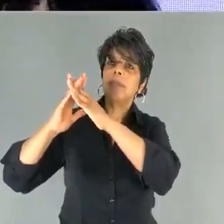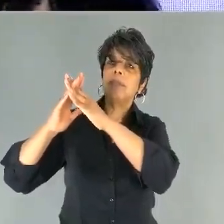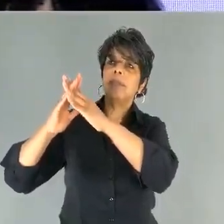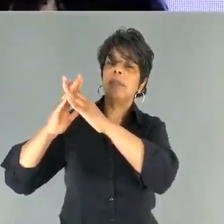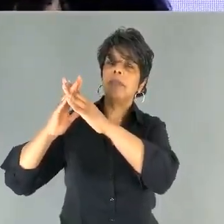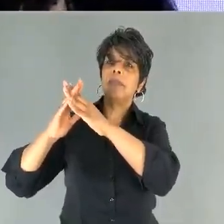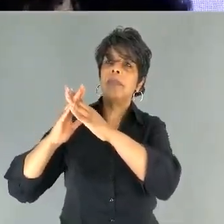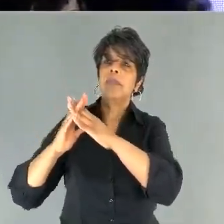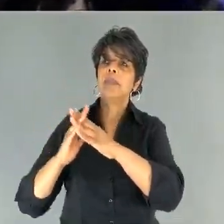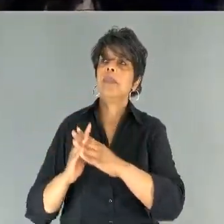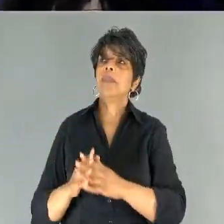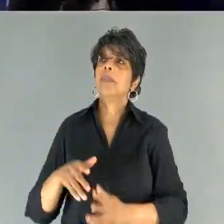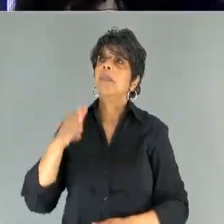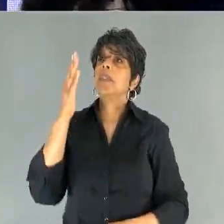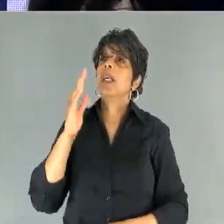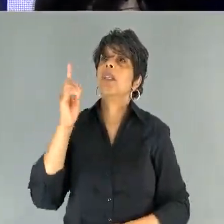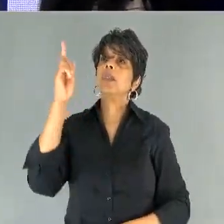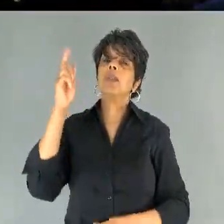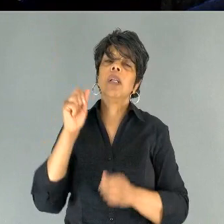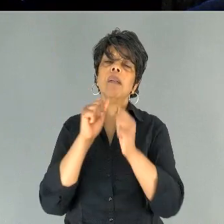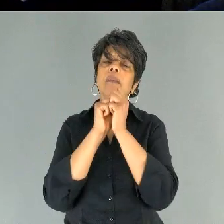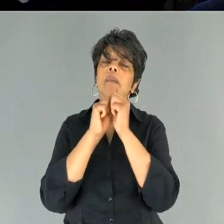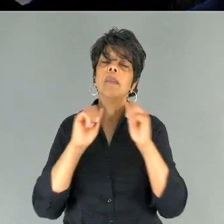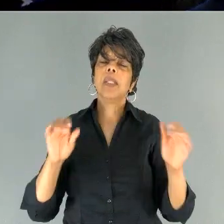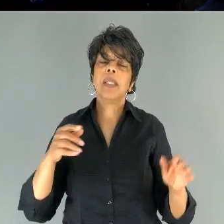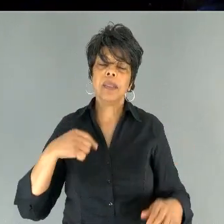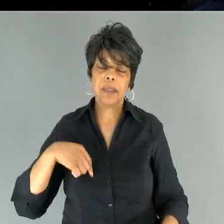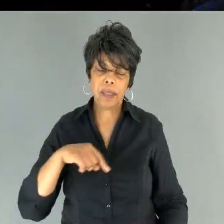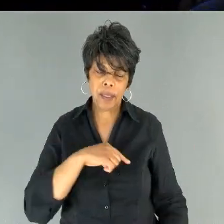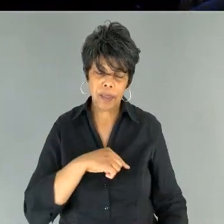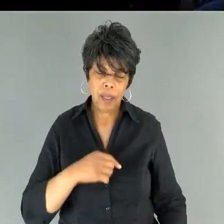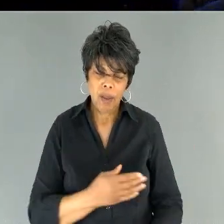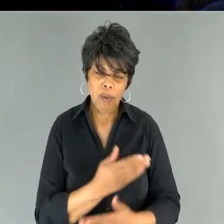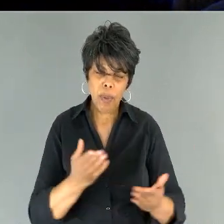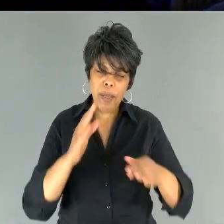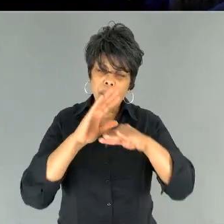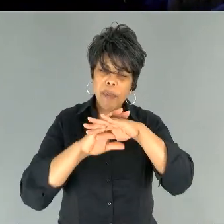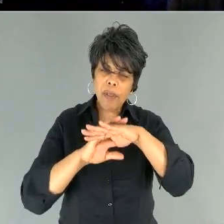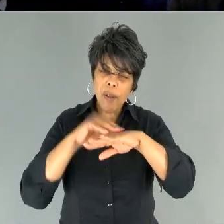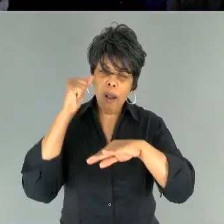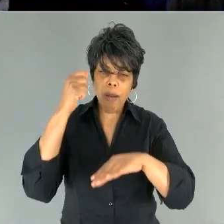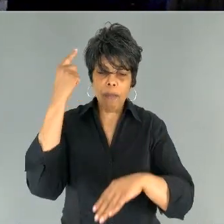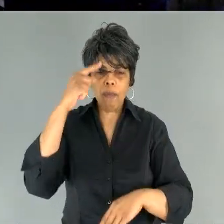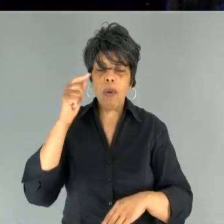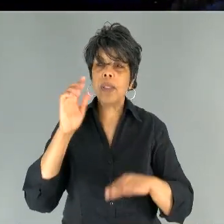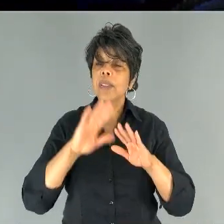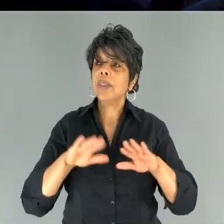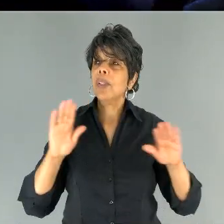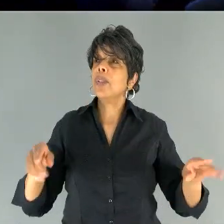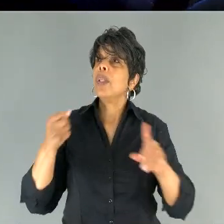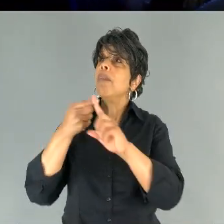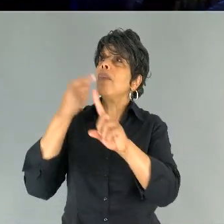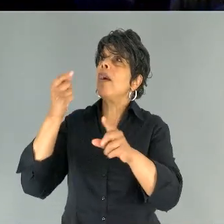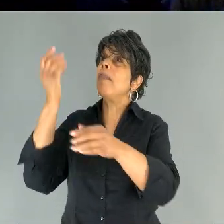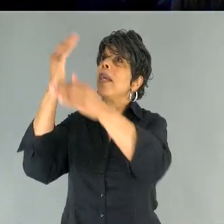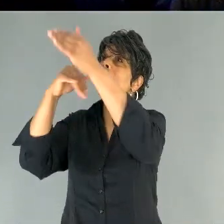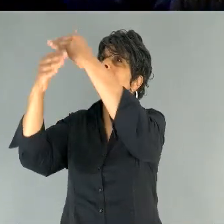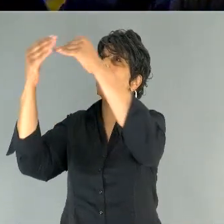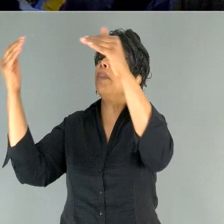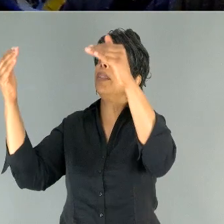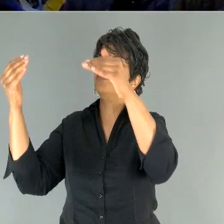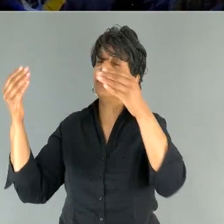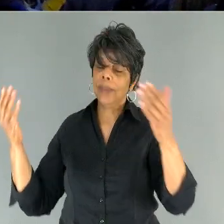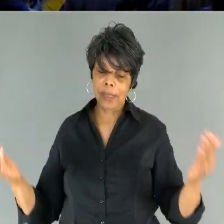You've blessed us because we've called and prayed for these children from heaven. But now,